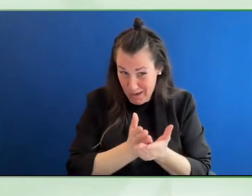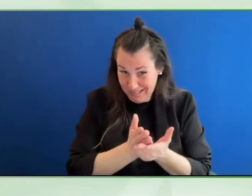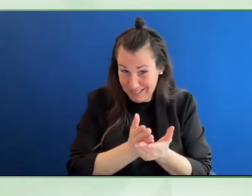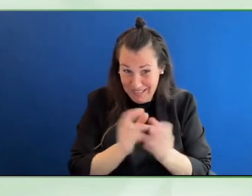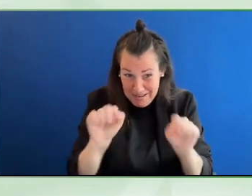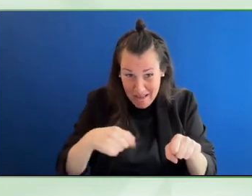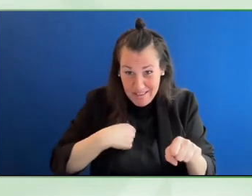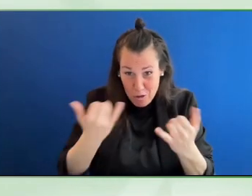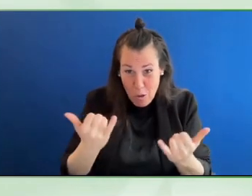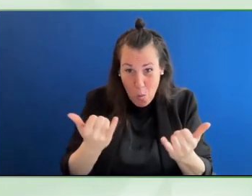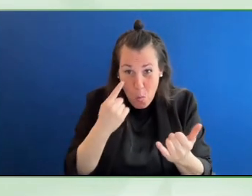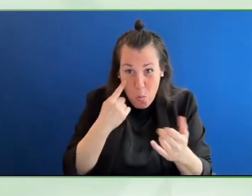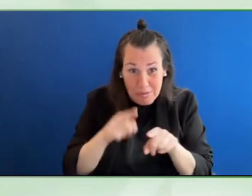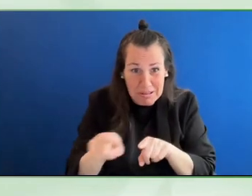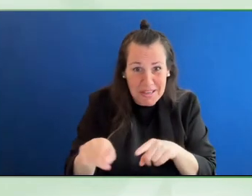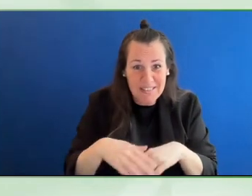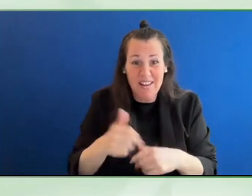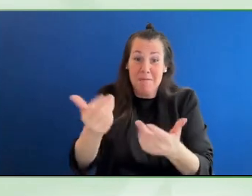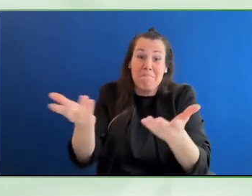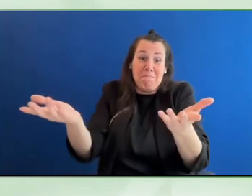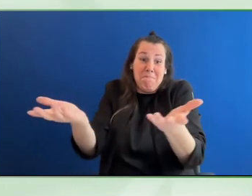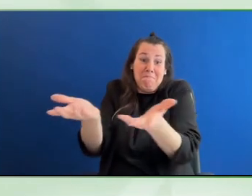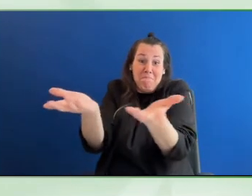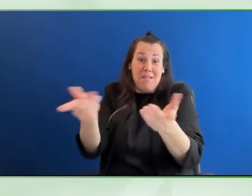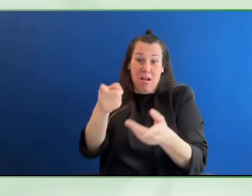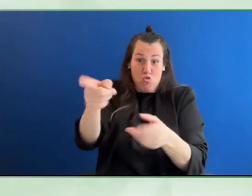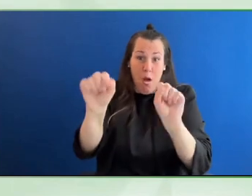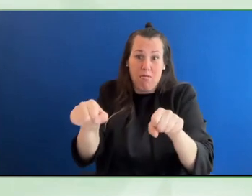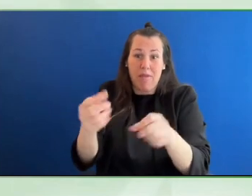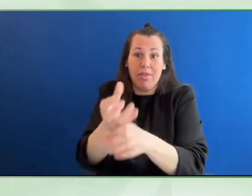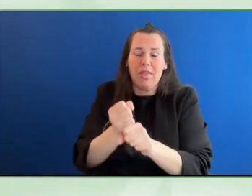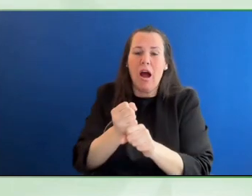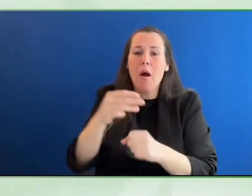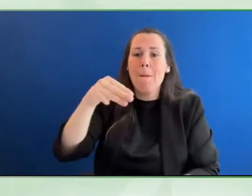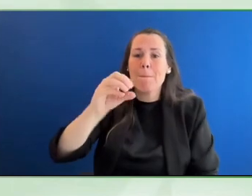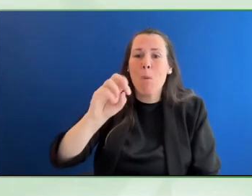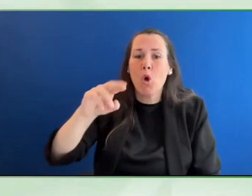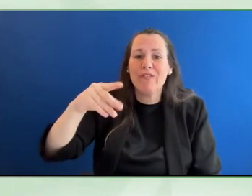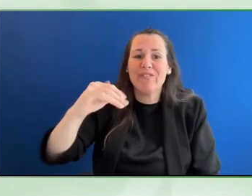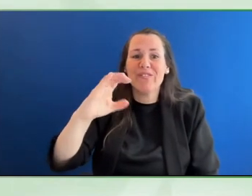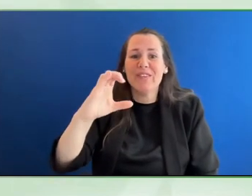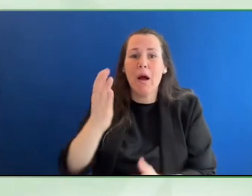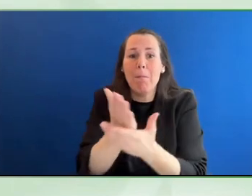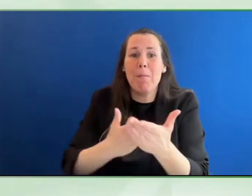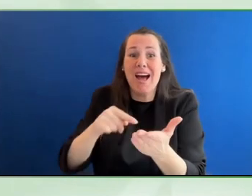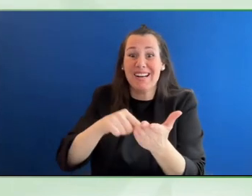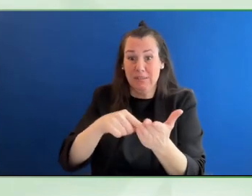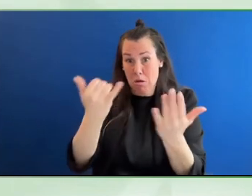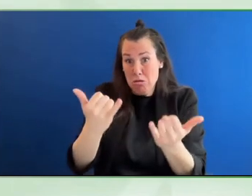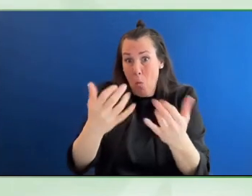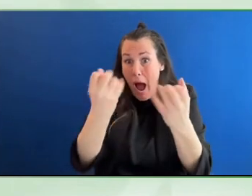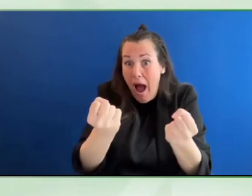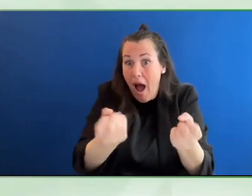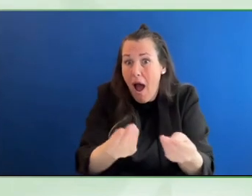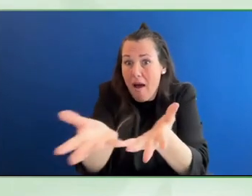computers. And so that's has an additional step to it. But if you're interested in that, you're an organization, contact us and